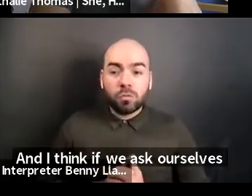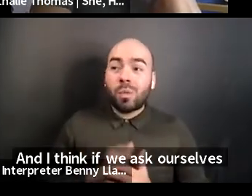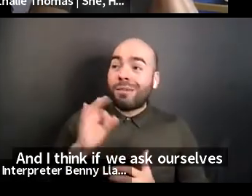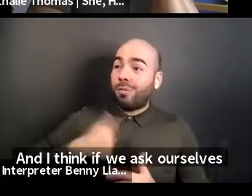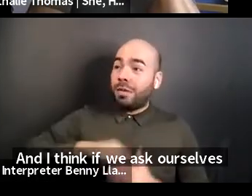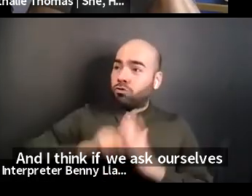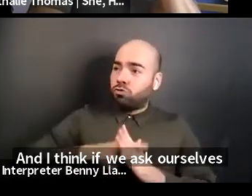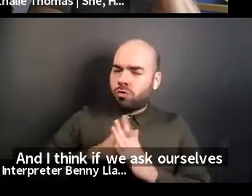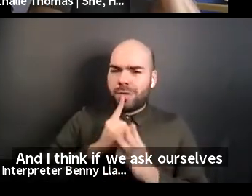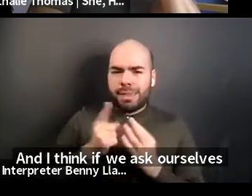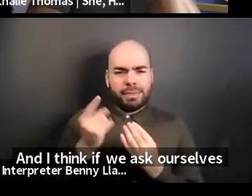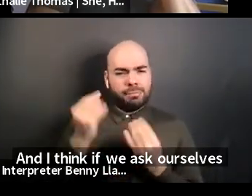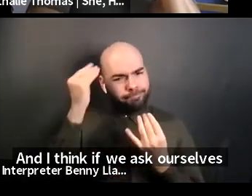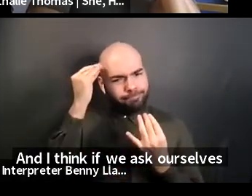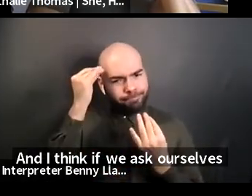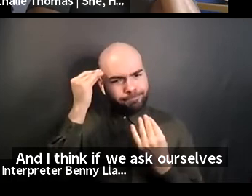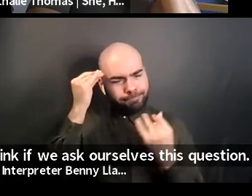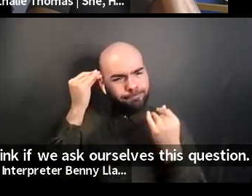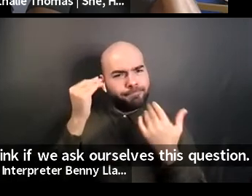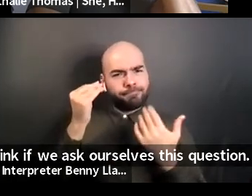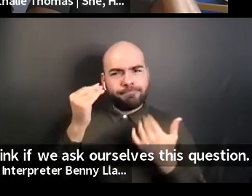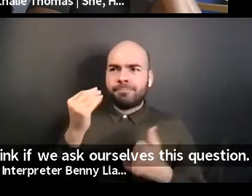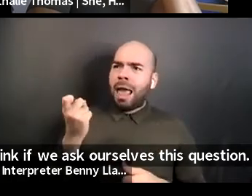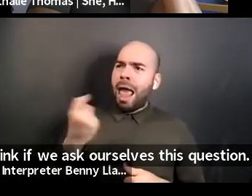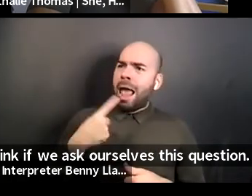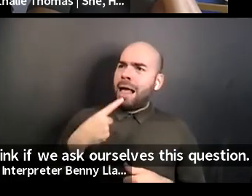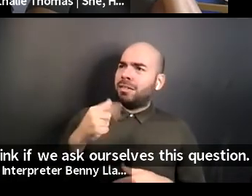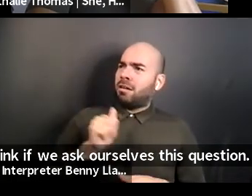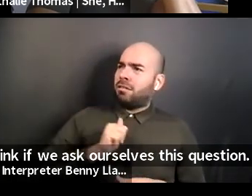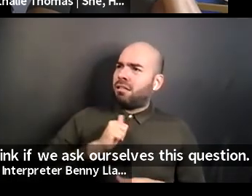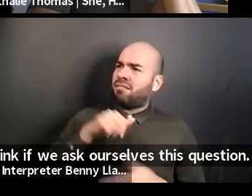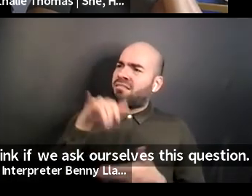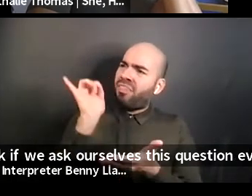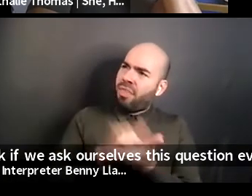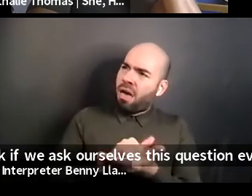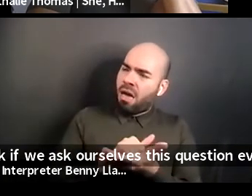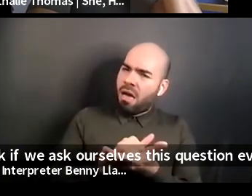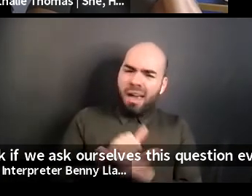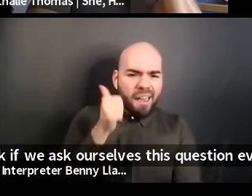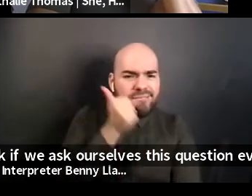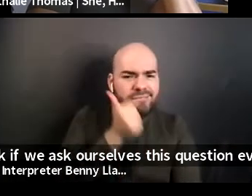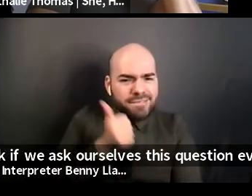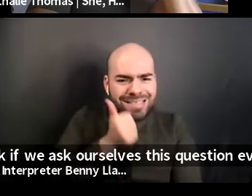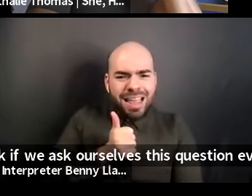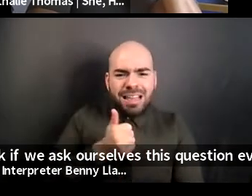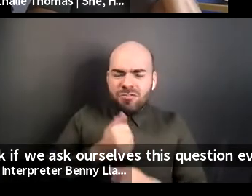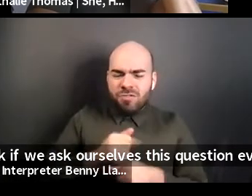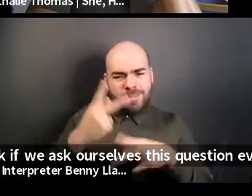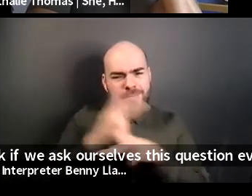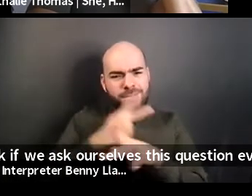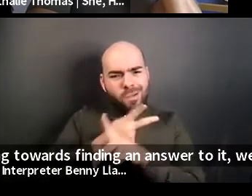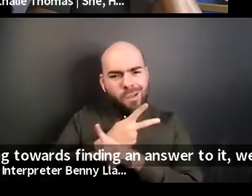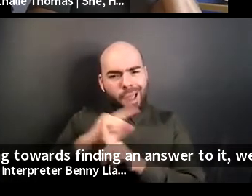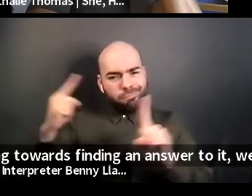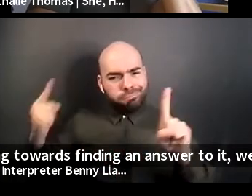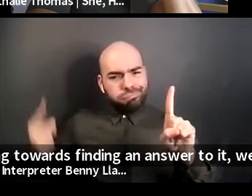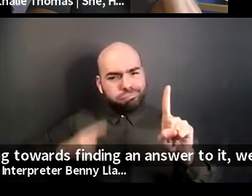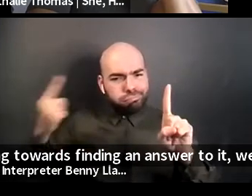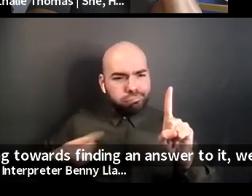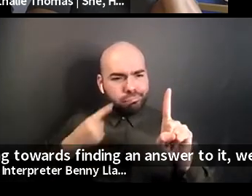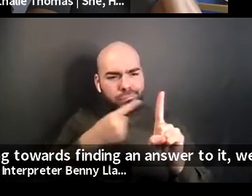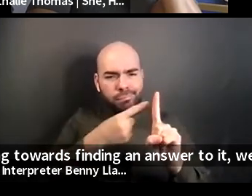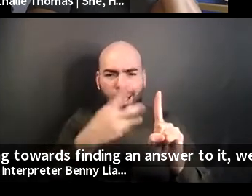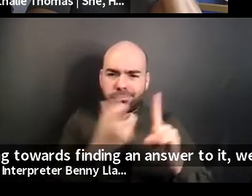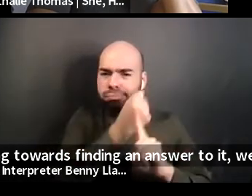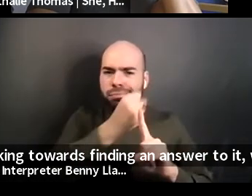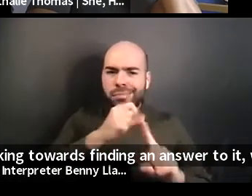this question every day and working towards finding an answer to it, we will end up